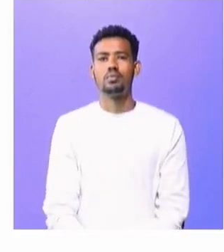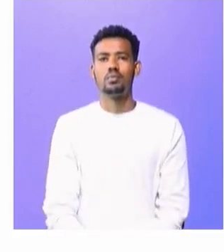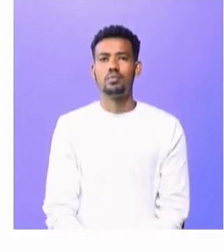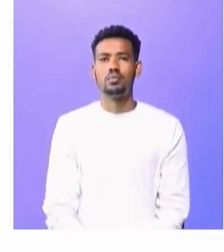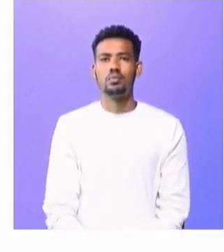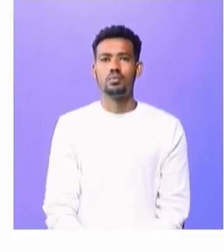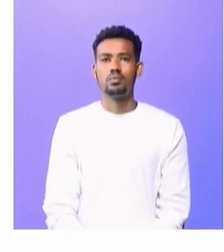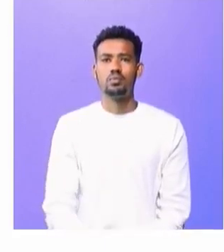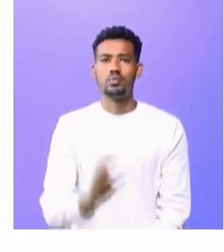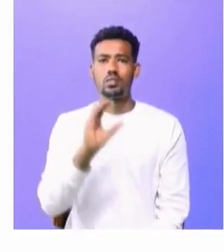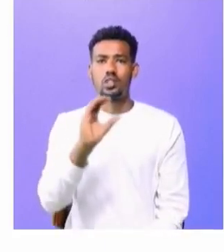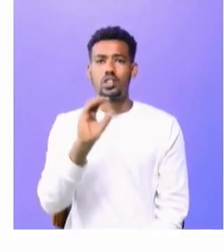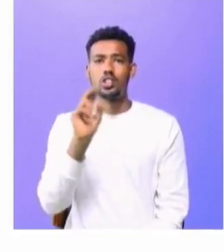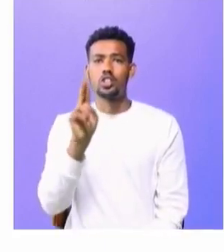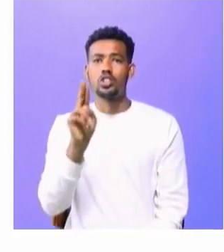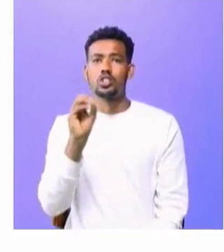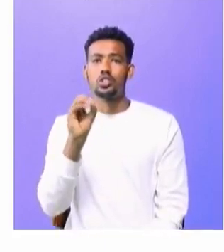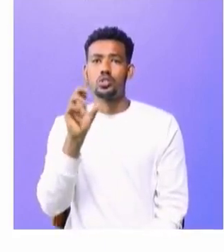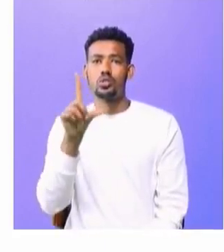could,